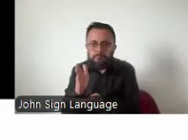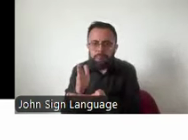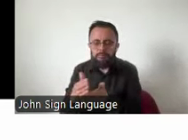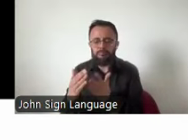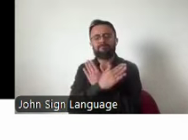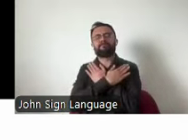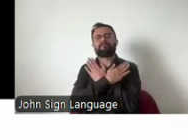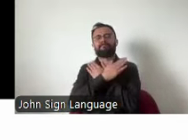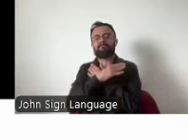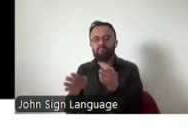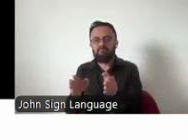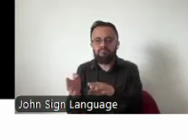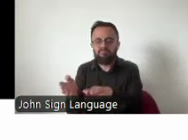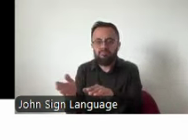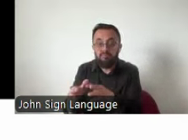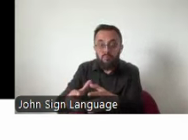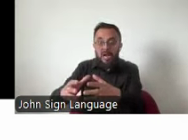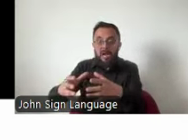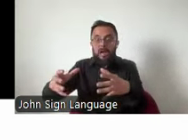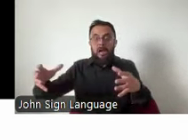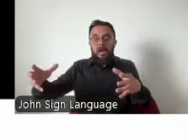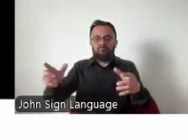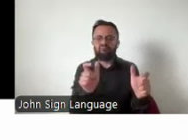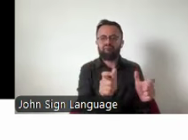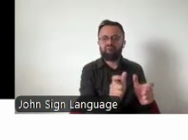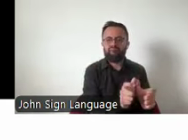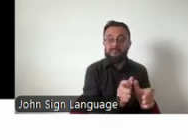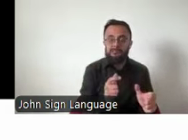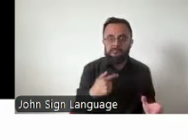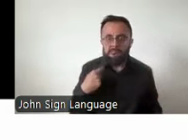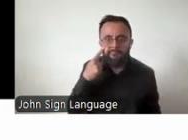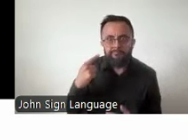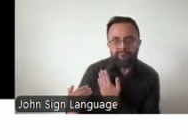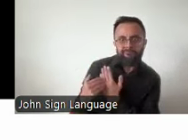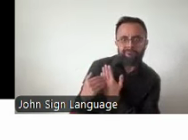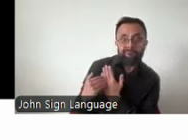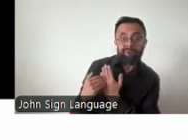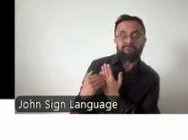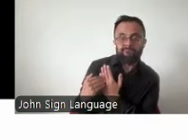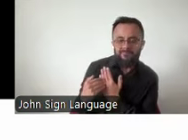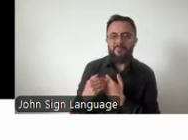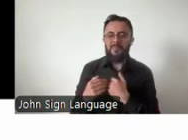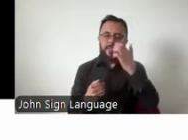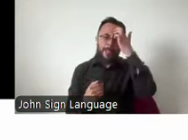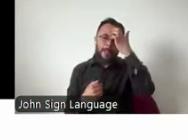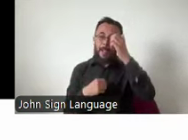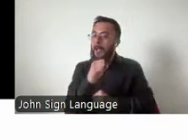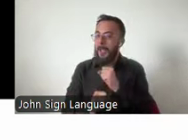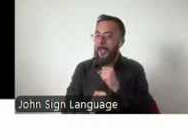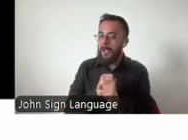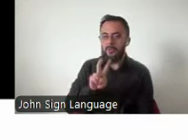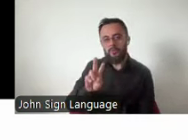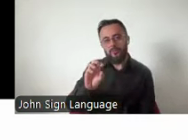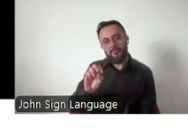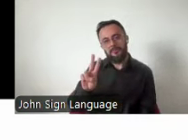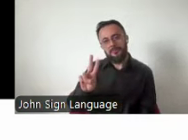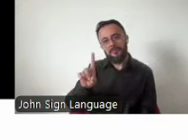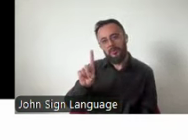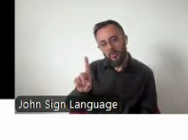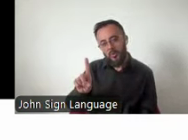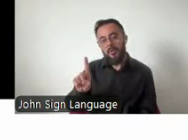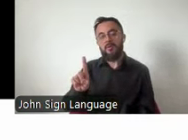states adopted a very key resolution on the highest attainable standard of health for persons with disabilities.